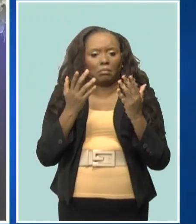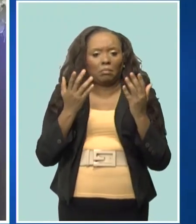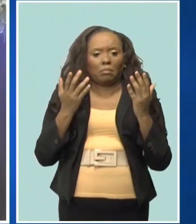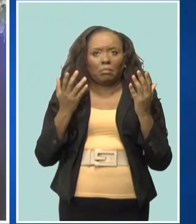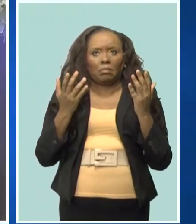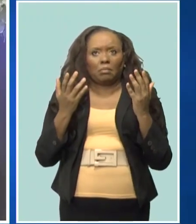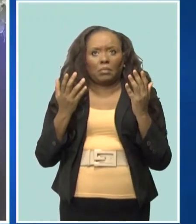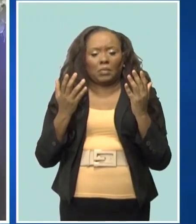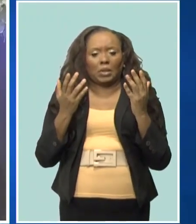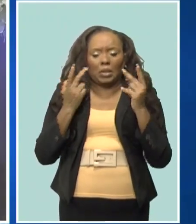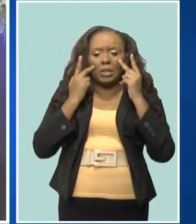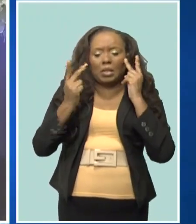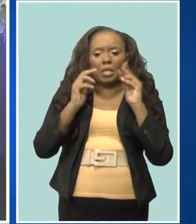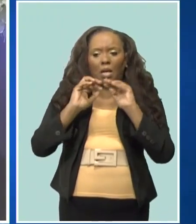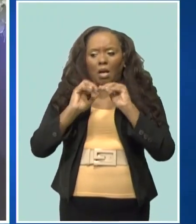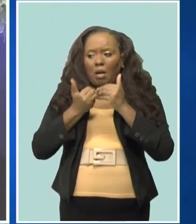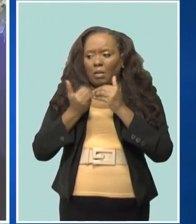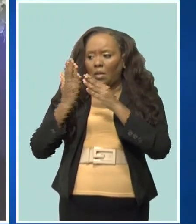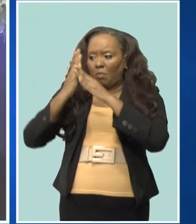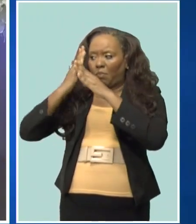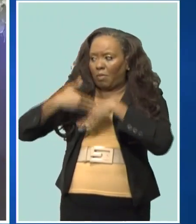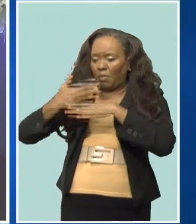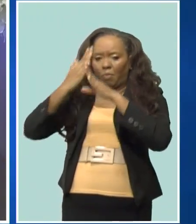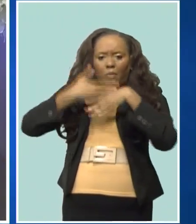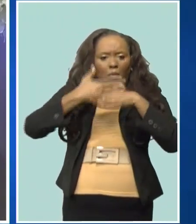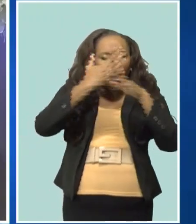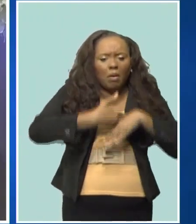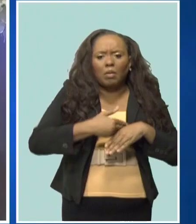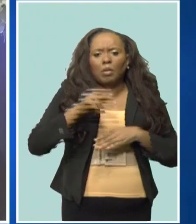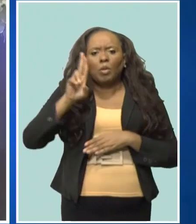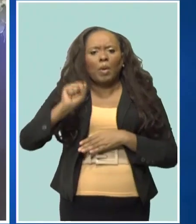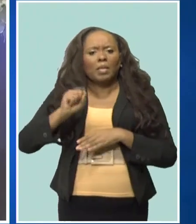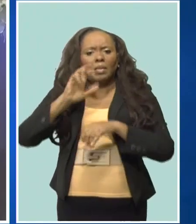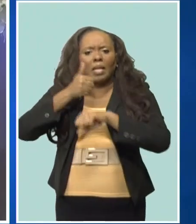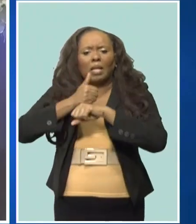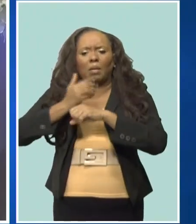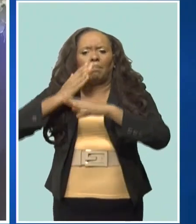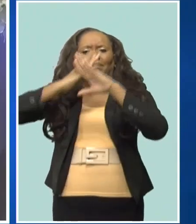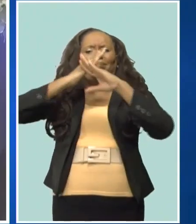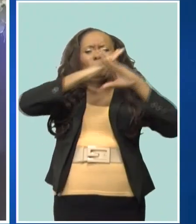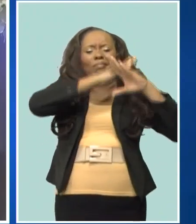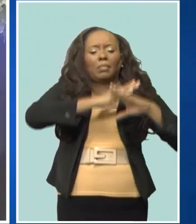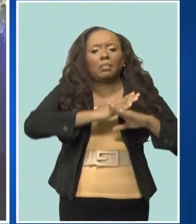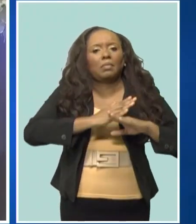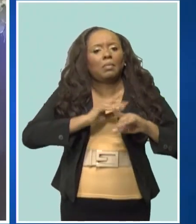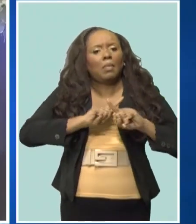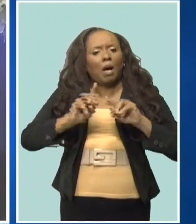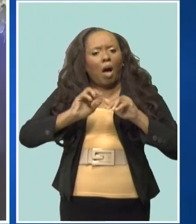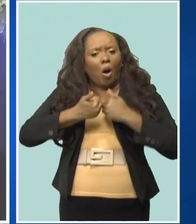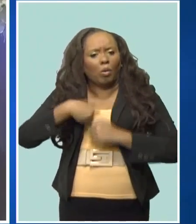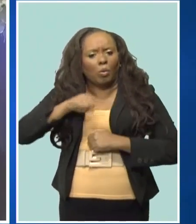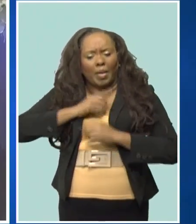those restrictive things that the U.S. has put in place. And I especially mention it